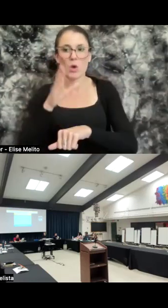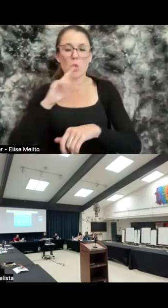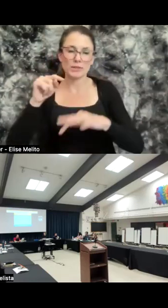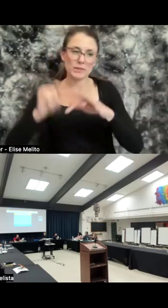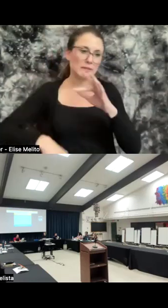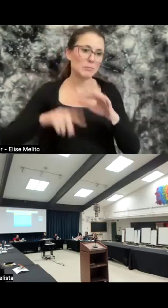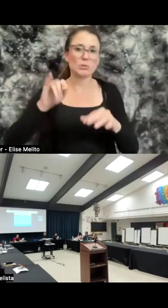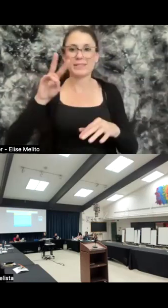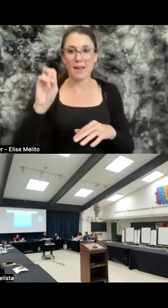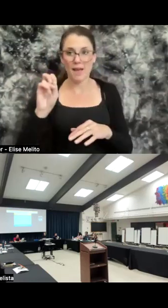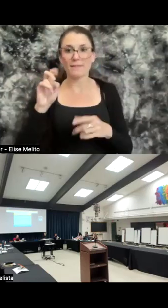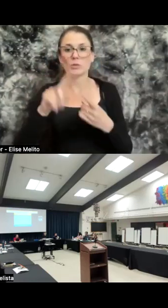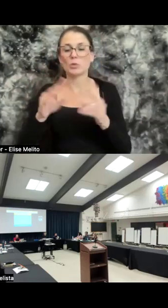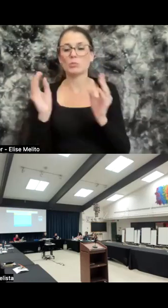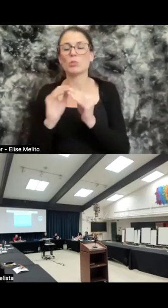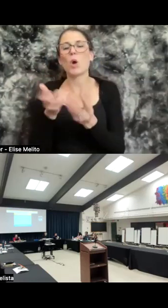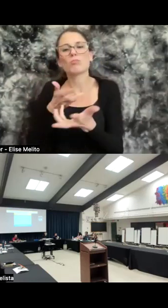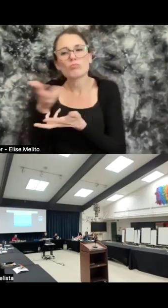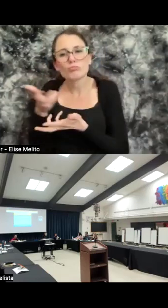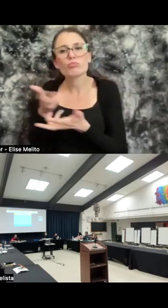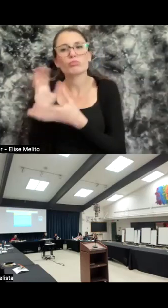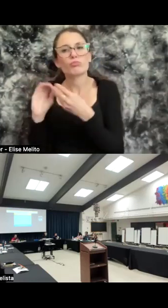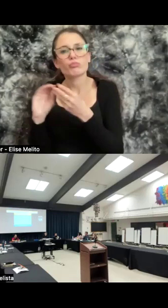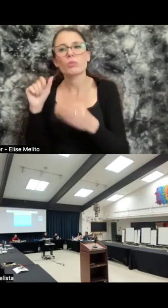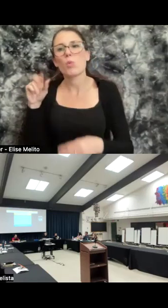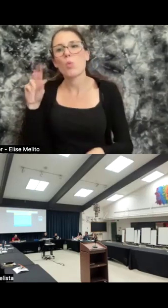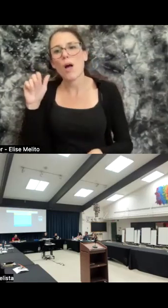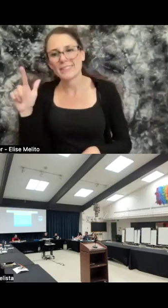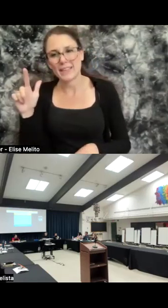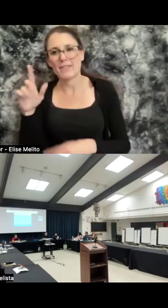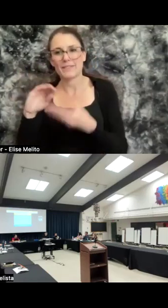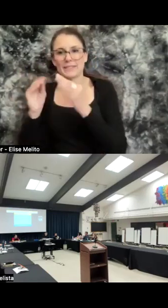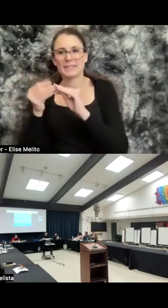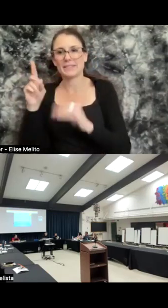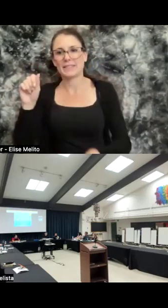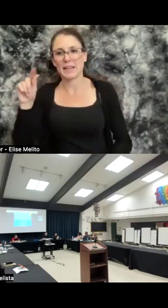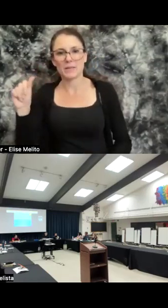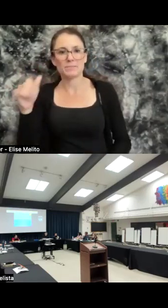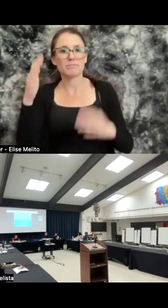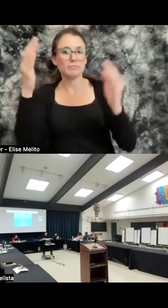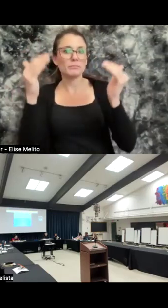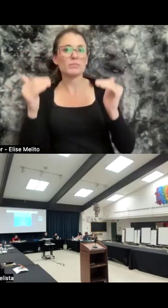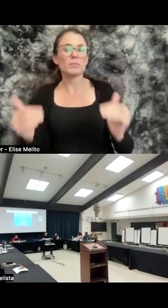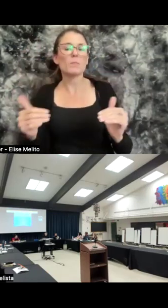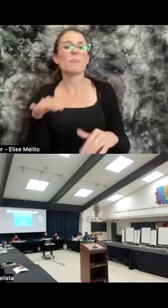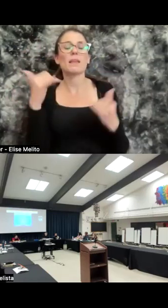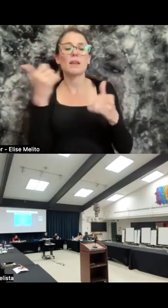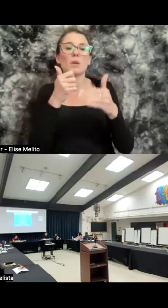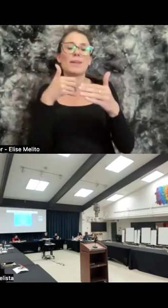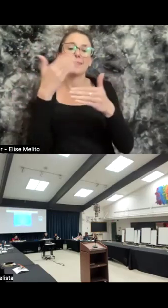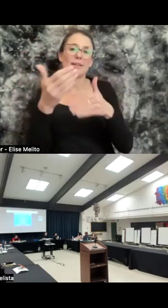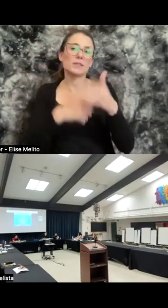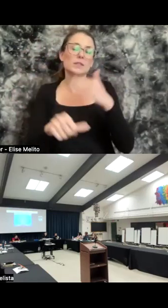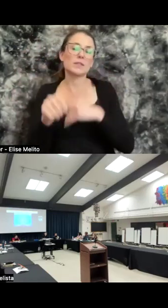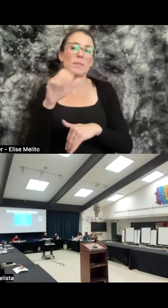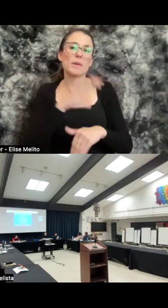into qualitative data. Thank you, Sarah. Our next subcommittee report is